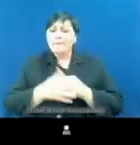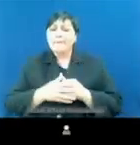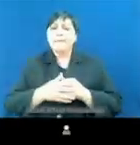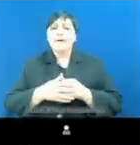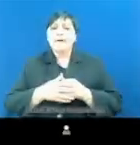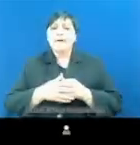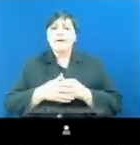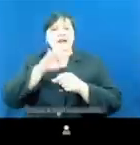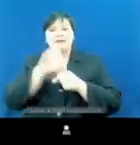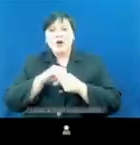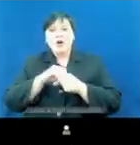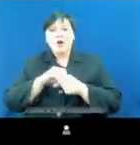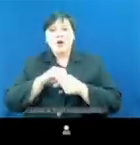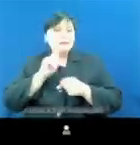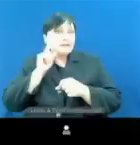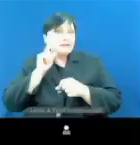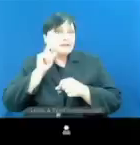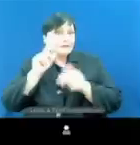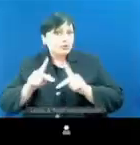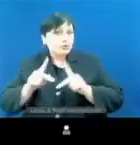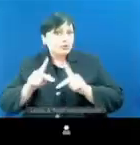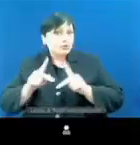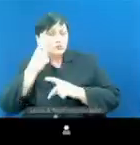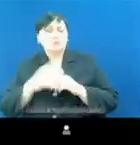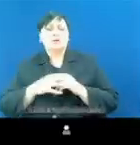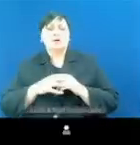objections, and a bench conference.